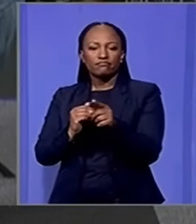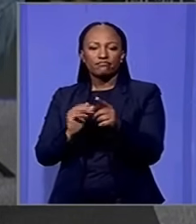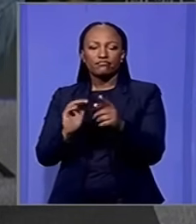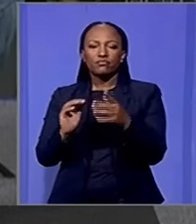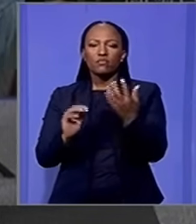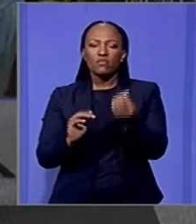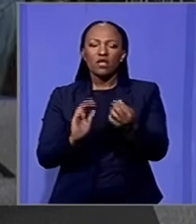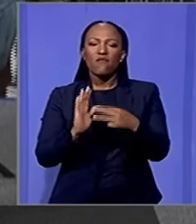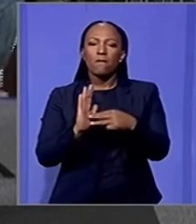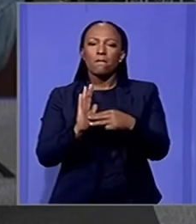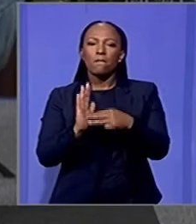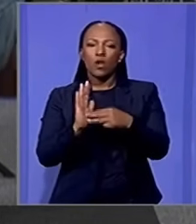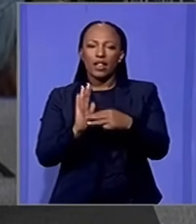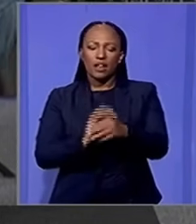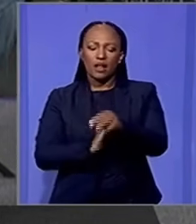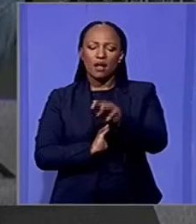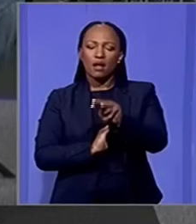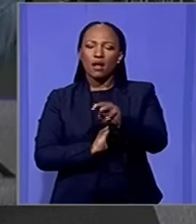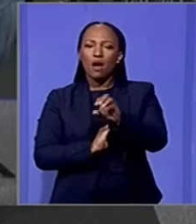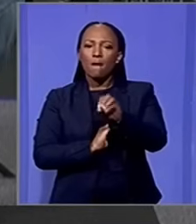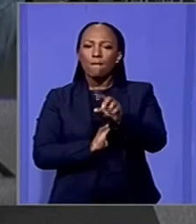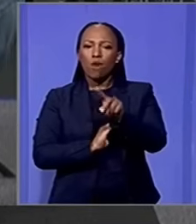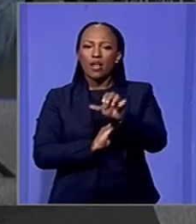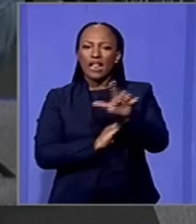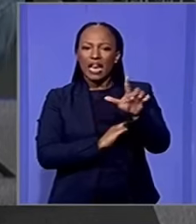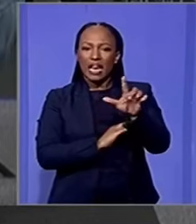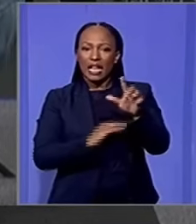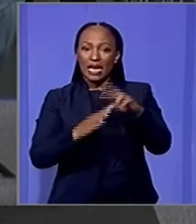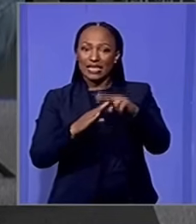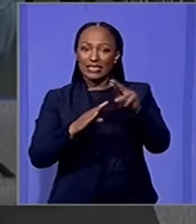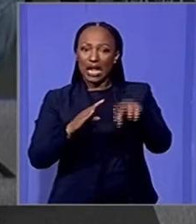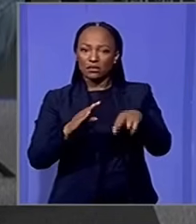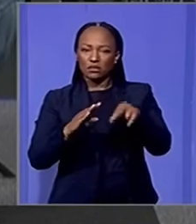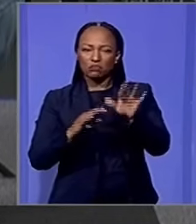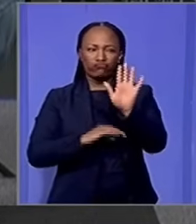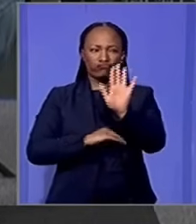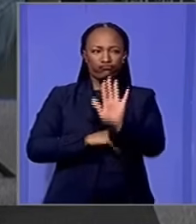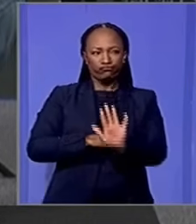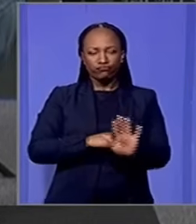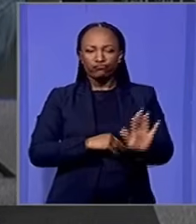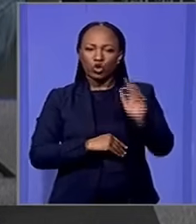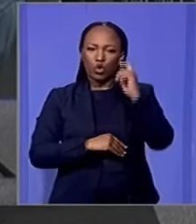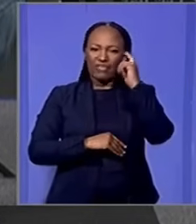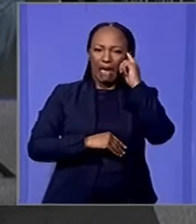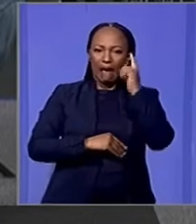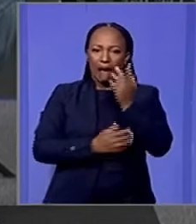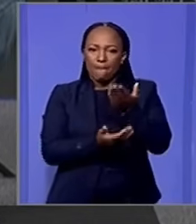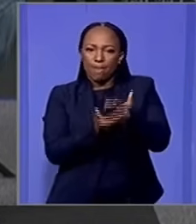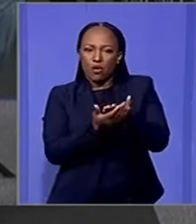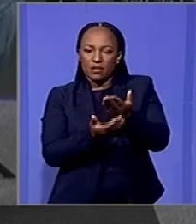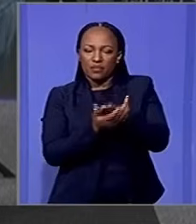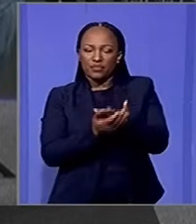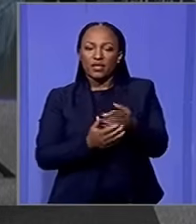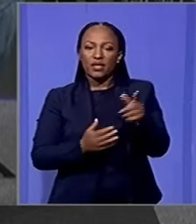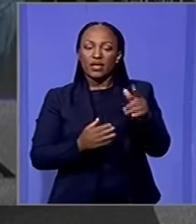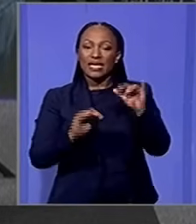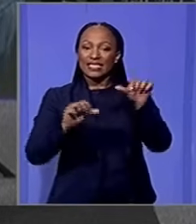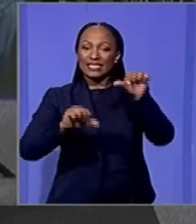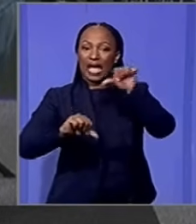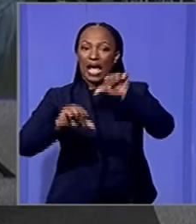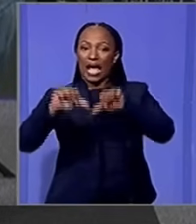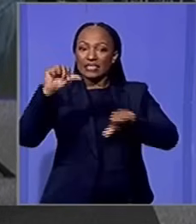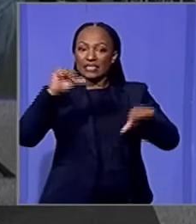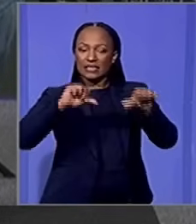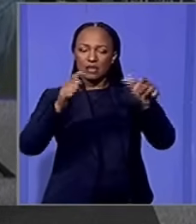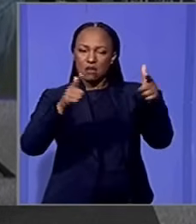of election results prediction mokgwa o šomišago ke council ya science e kgolo ya gešo ya go